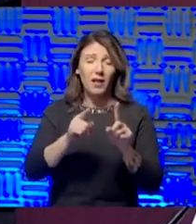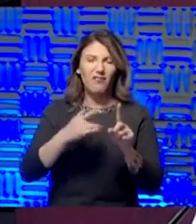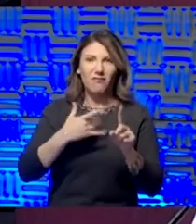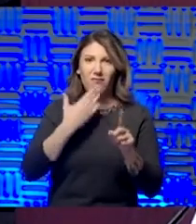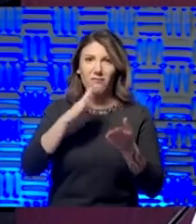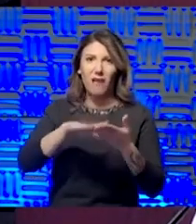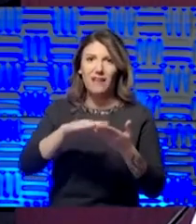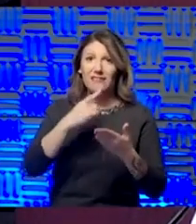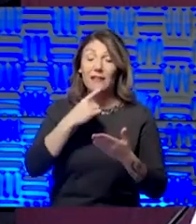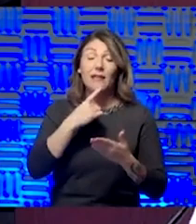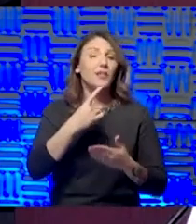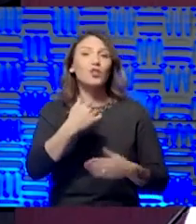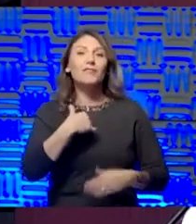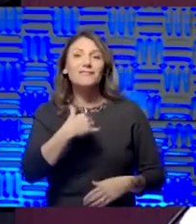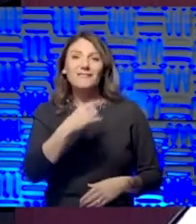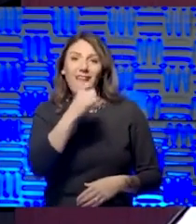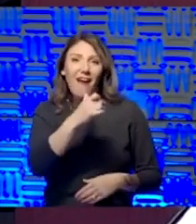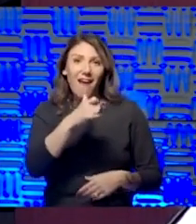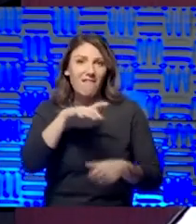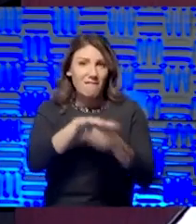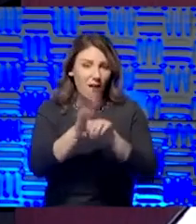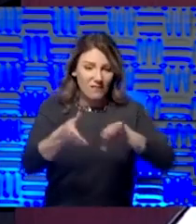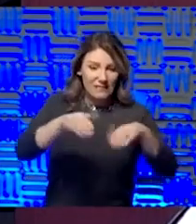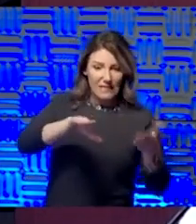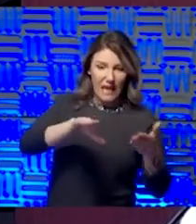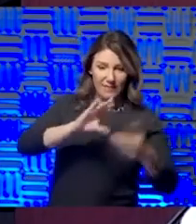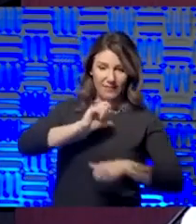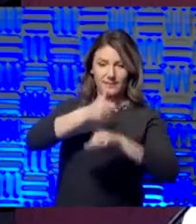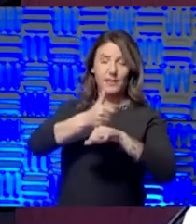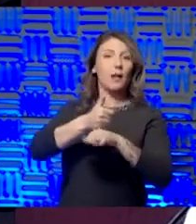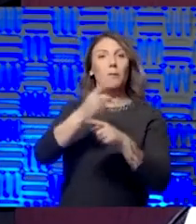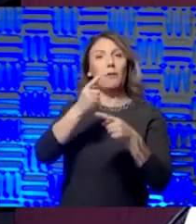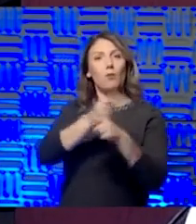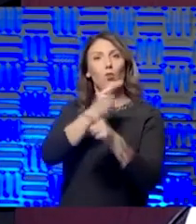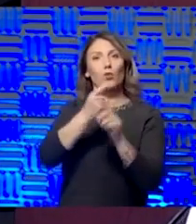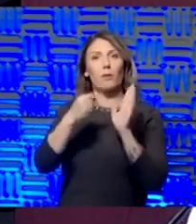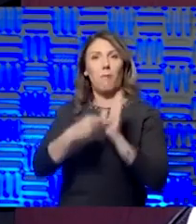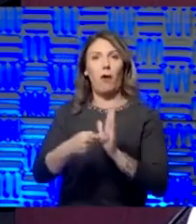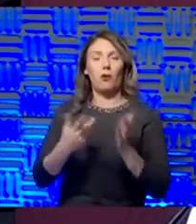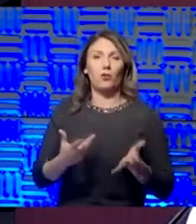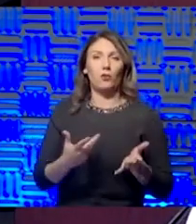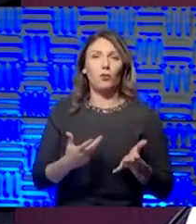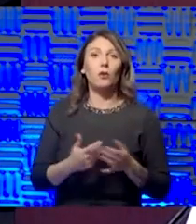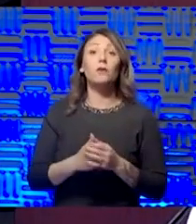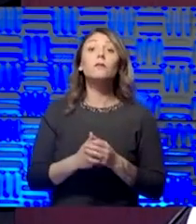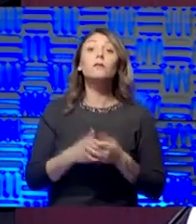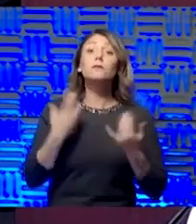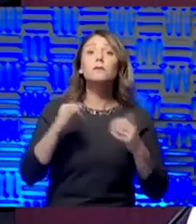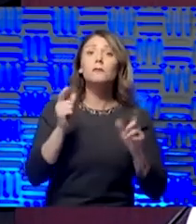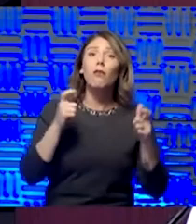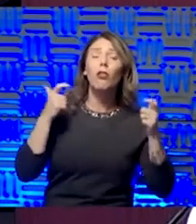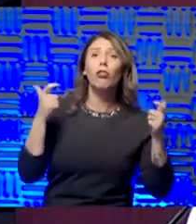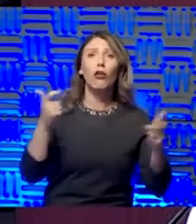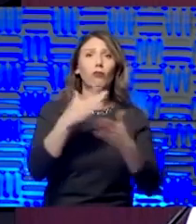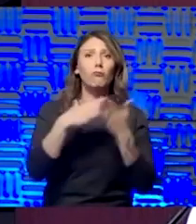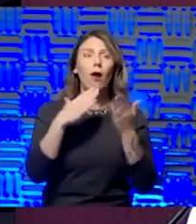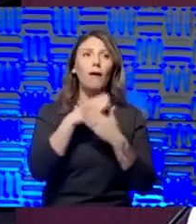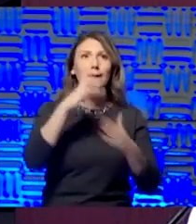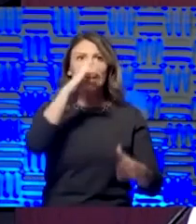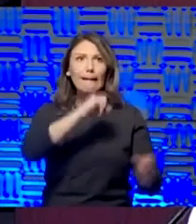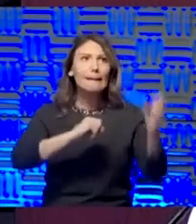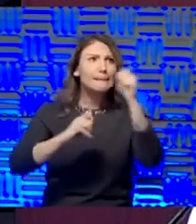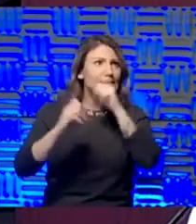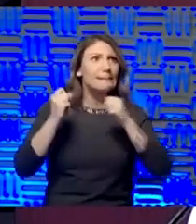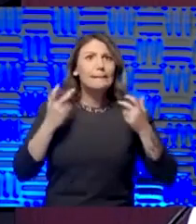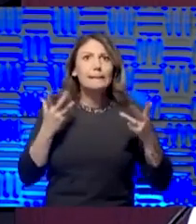had enough death to build the model correctly. And so it's still a large part of a guessing game. You know, at one point they